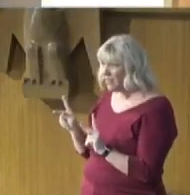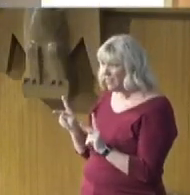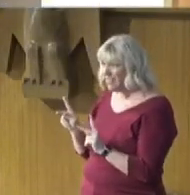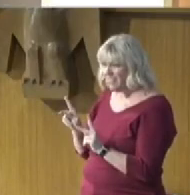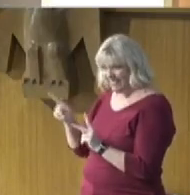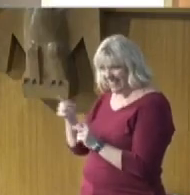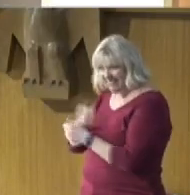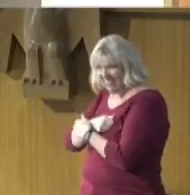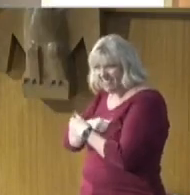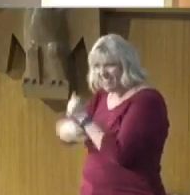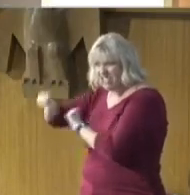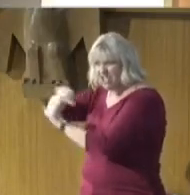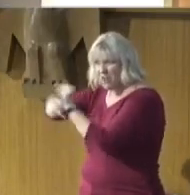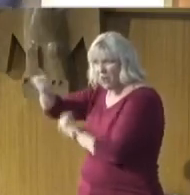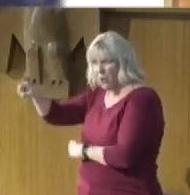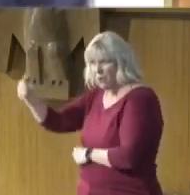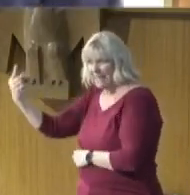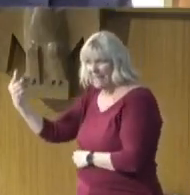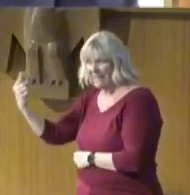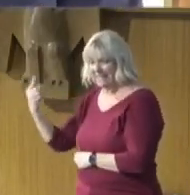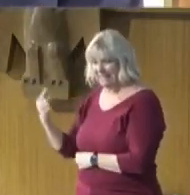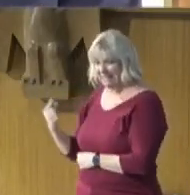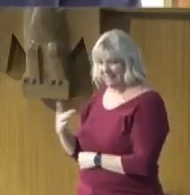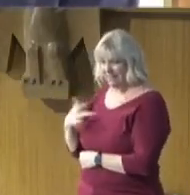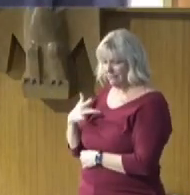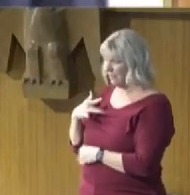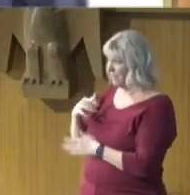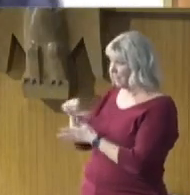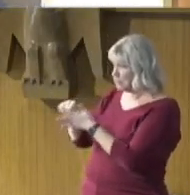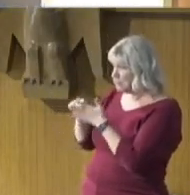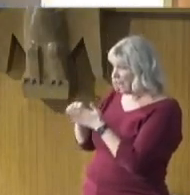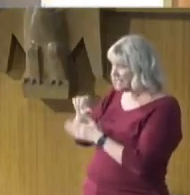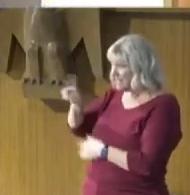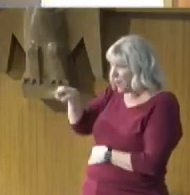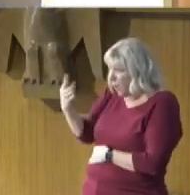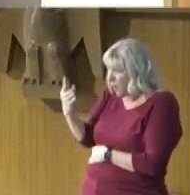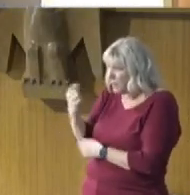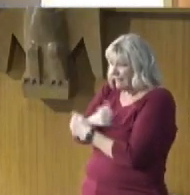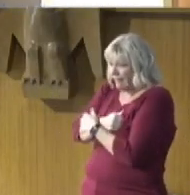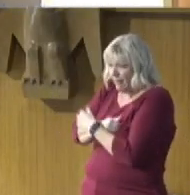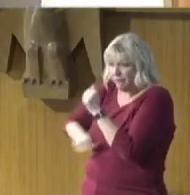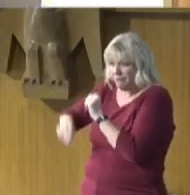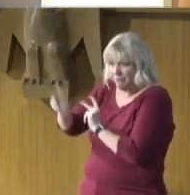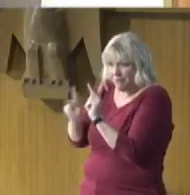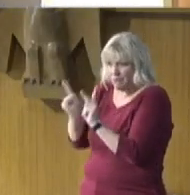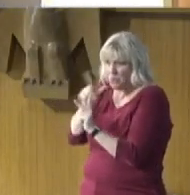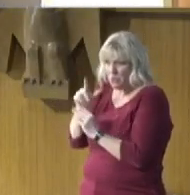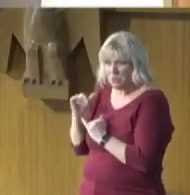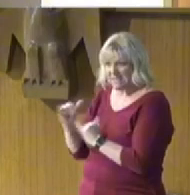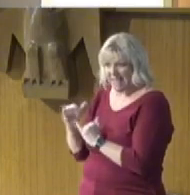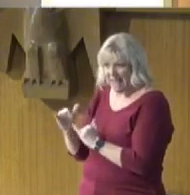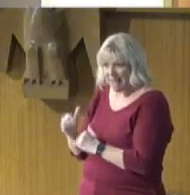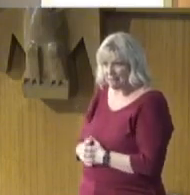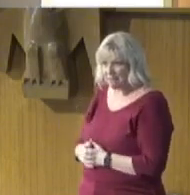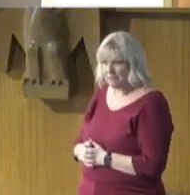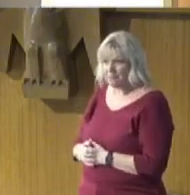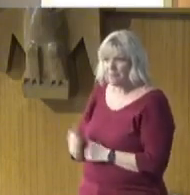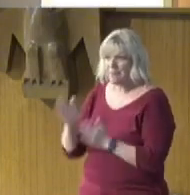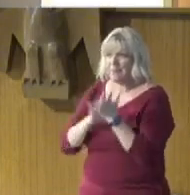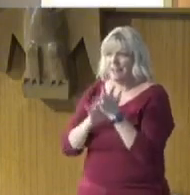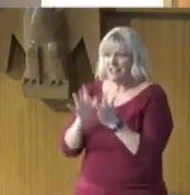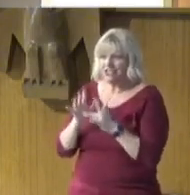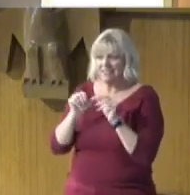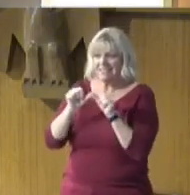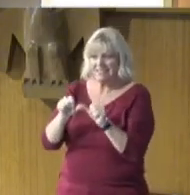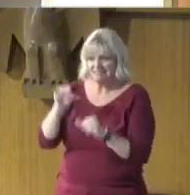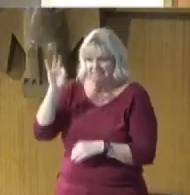other? Is it really impressive if you only love the person who is like you? Jesus goes on to say, if you